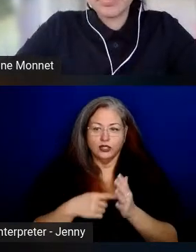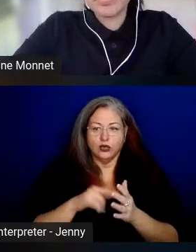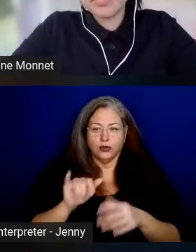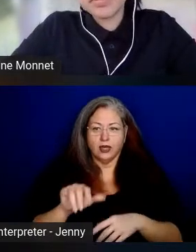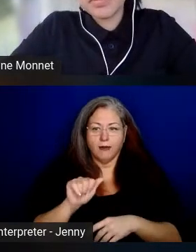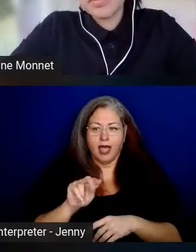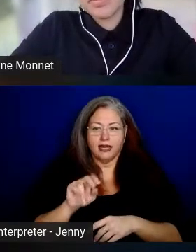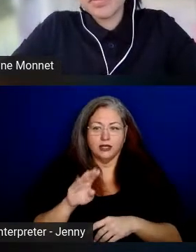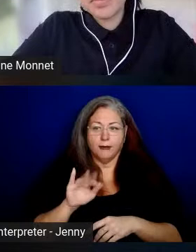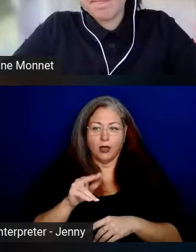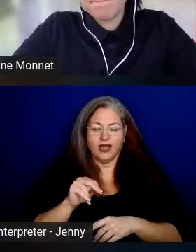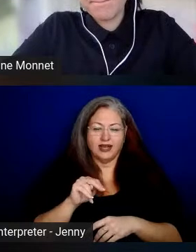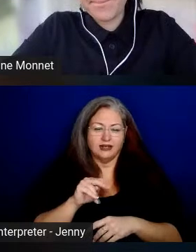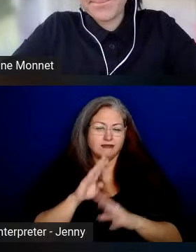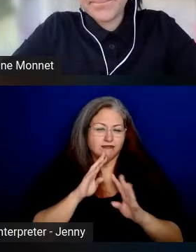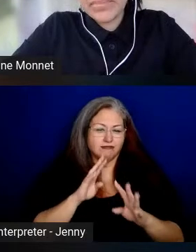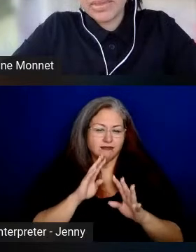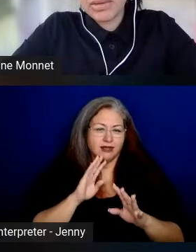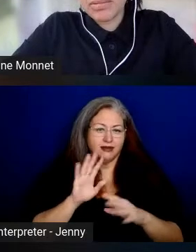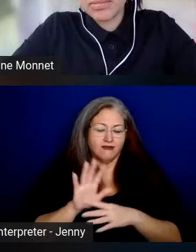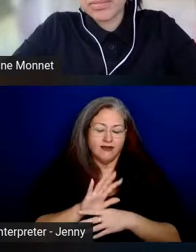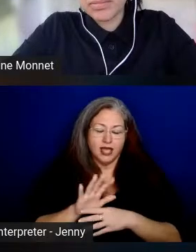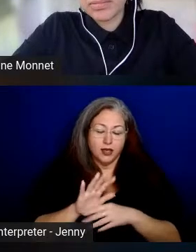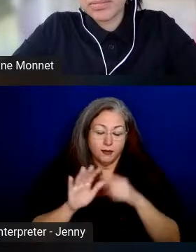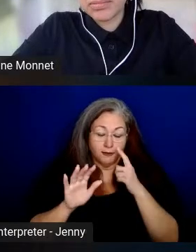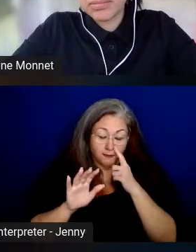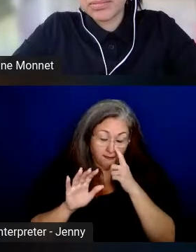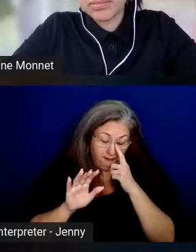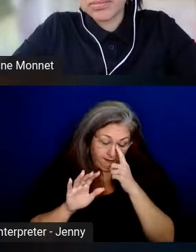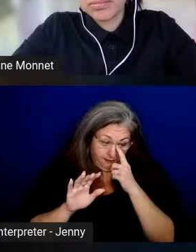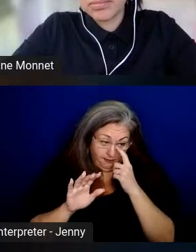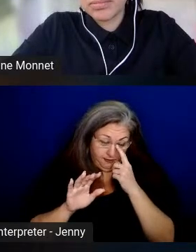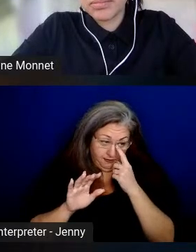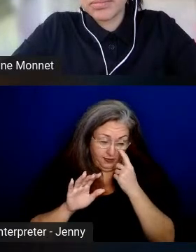film. And it was,